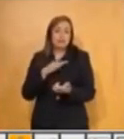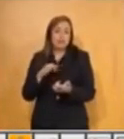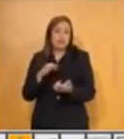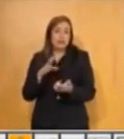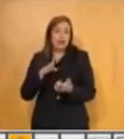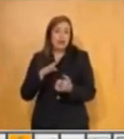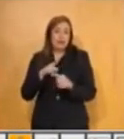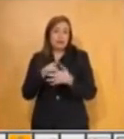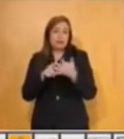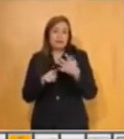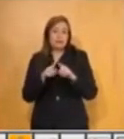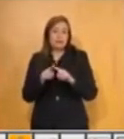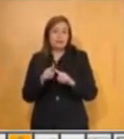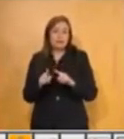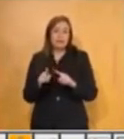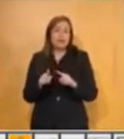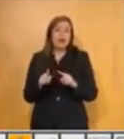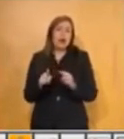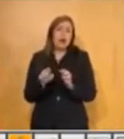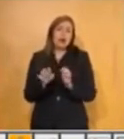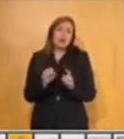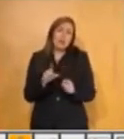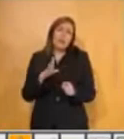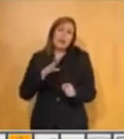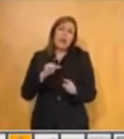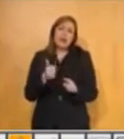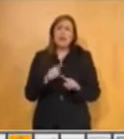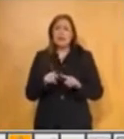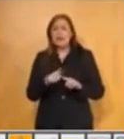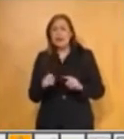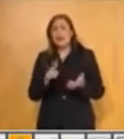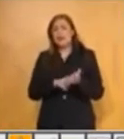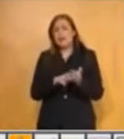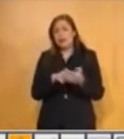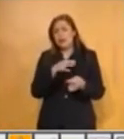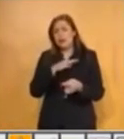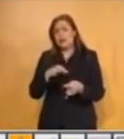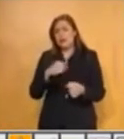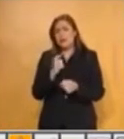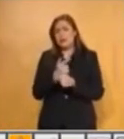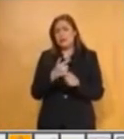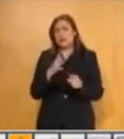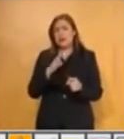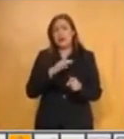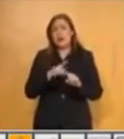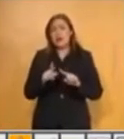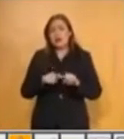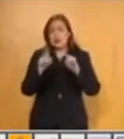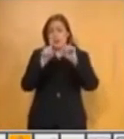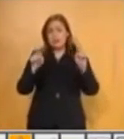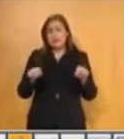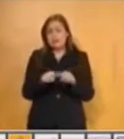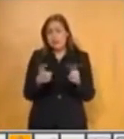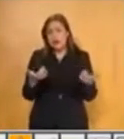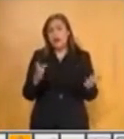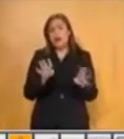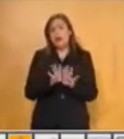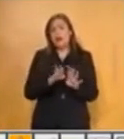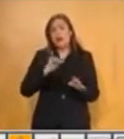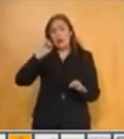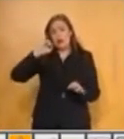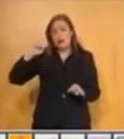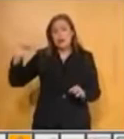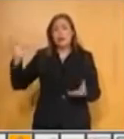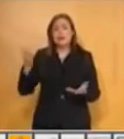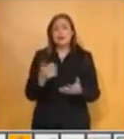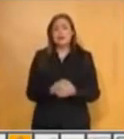your comments. Which other social values can you find in a comic strip about science fiction or fantasy? Also